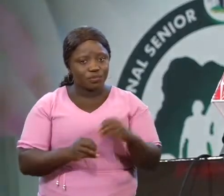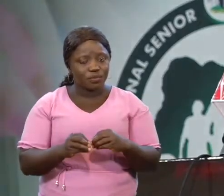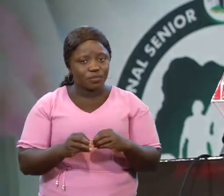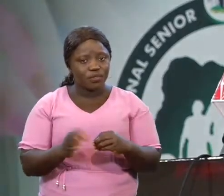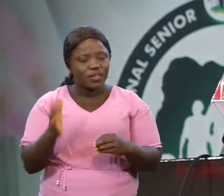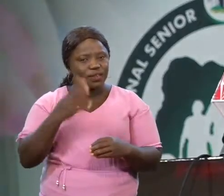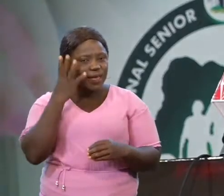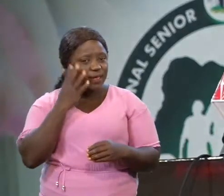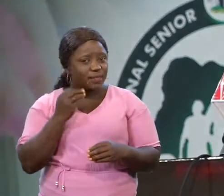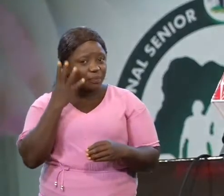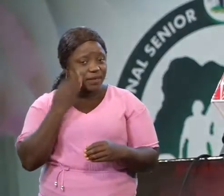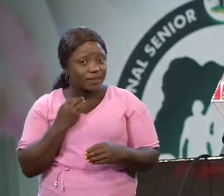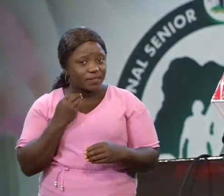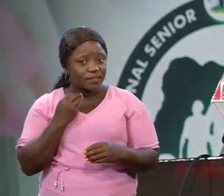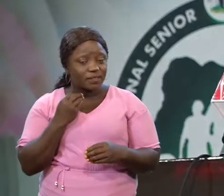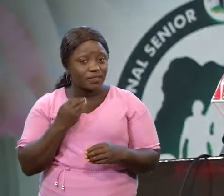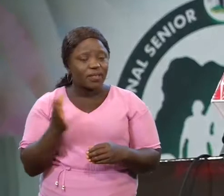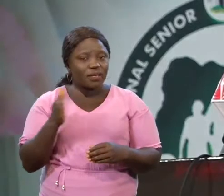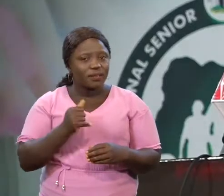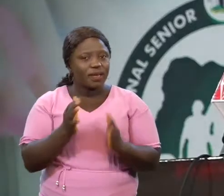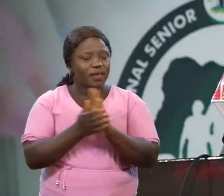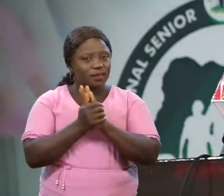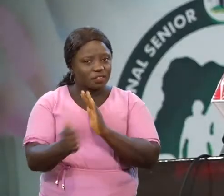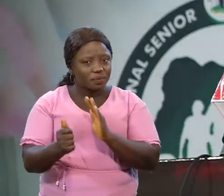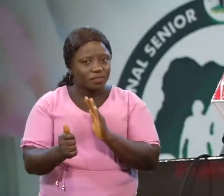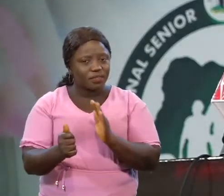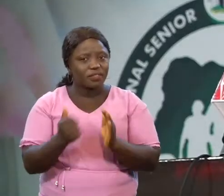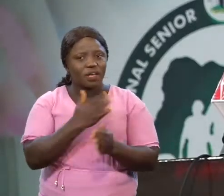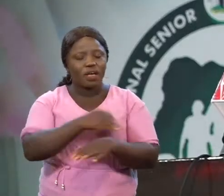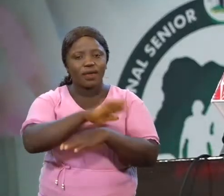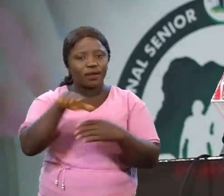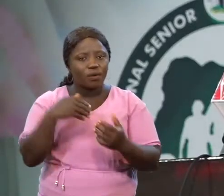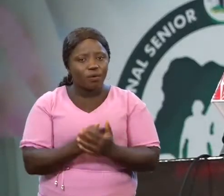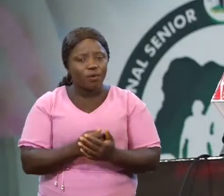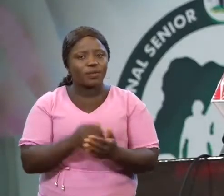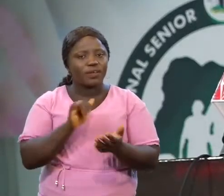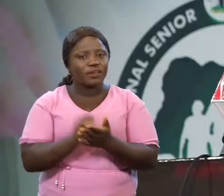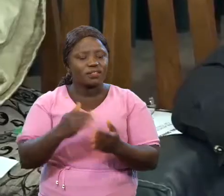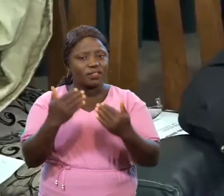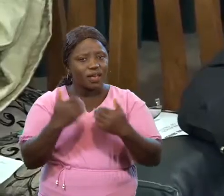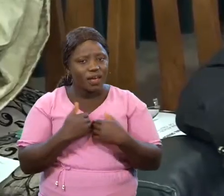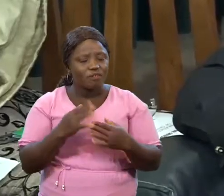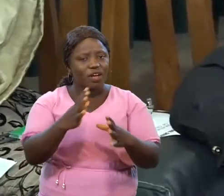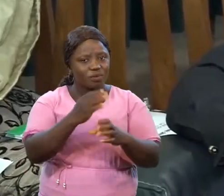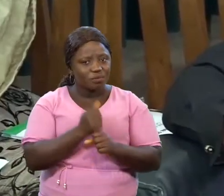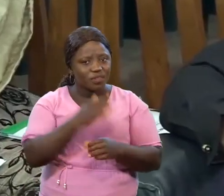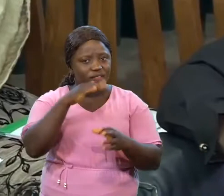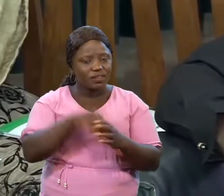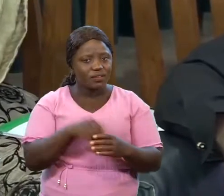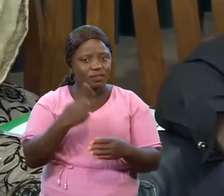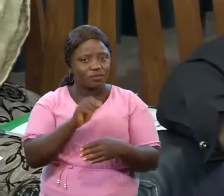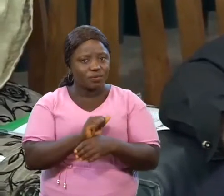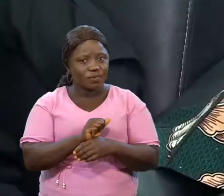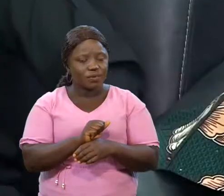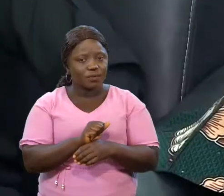contributions, their experiences, their expertise, and all that they have accumulated over the